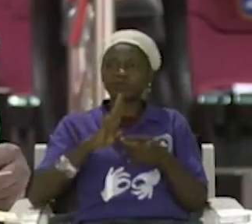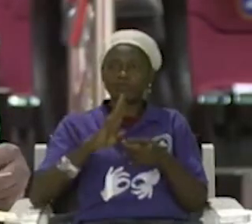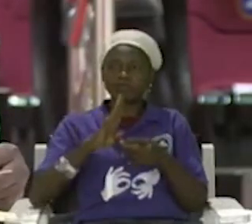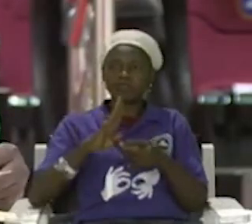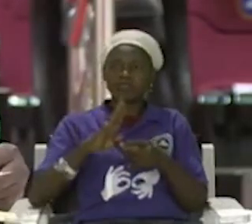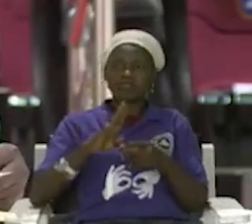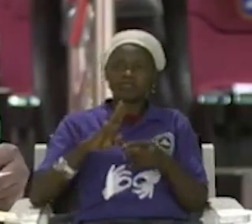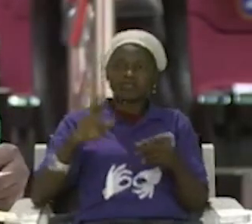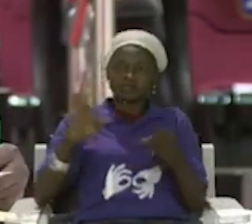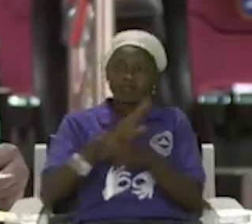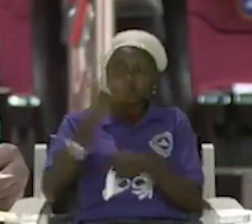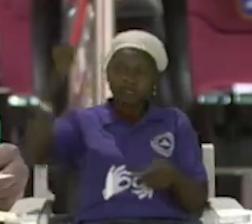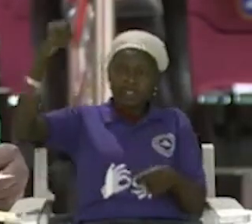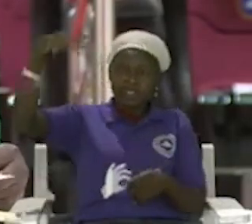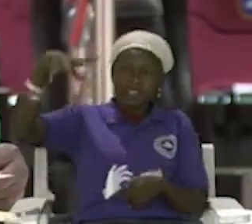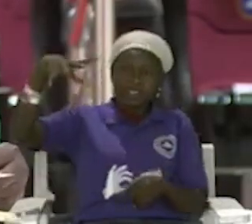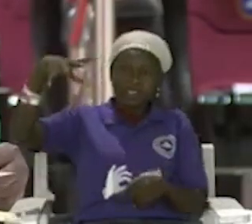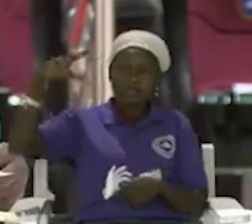light.